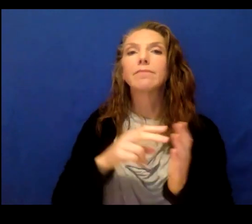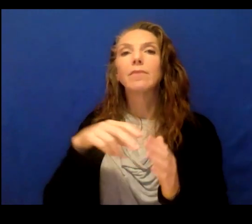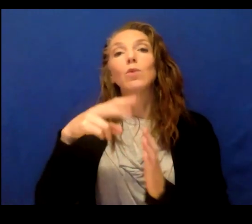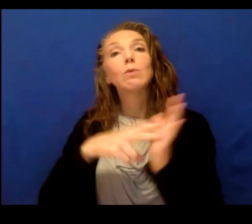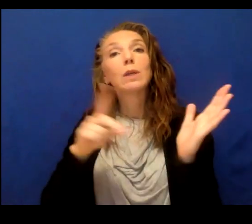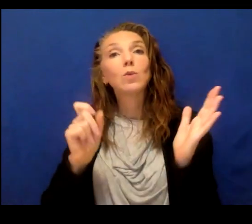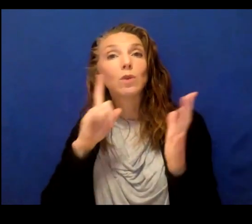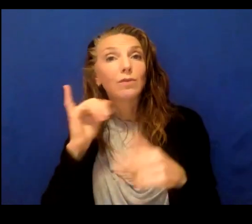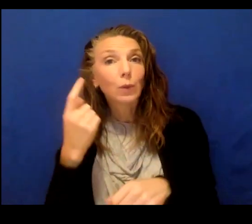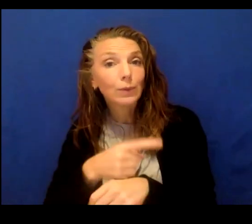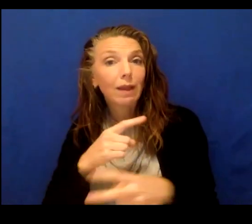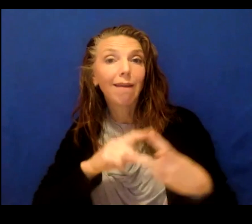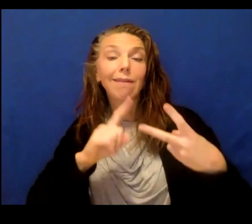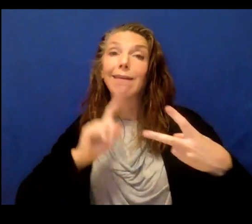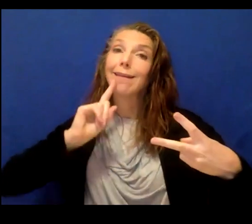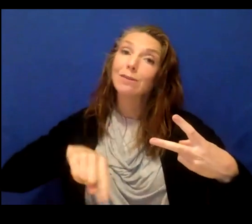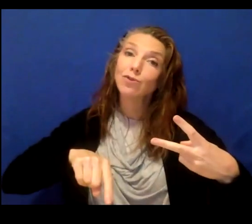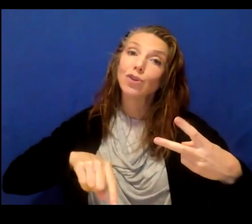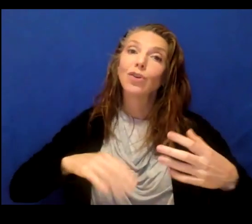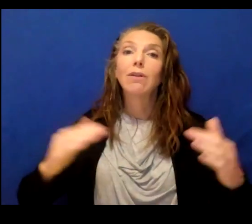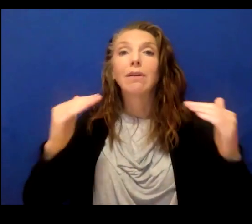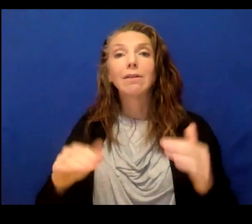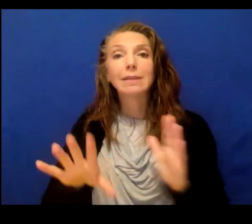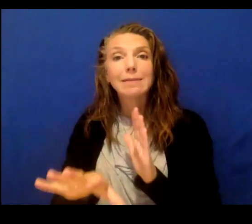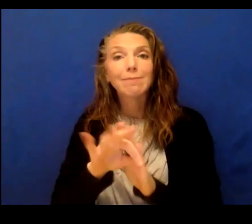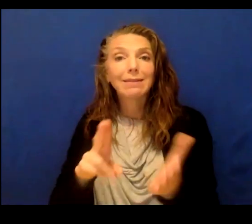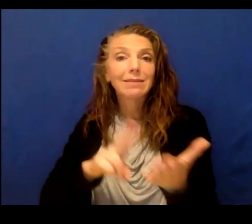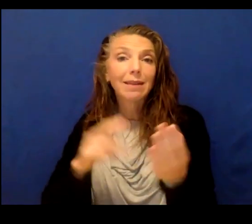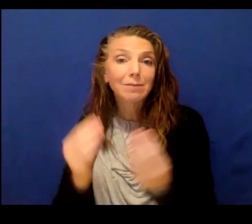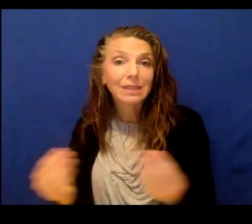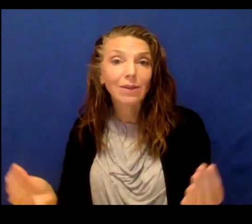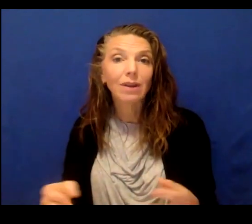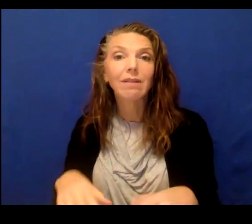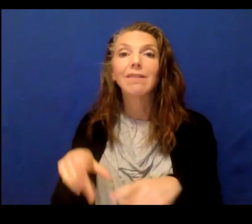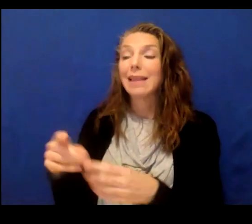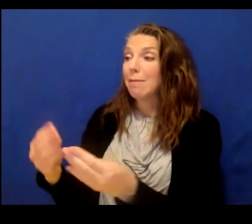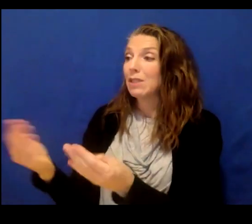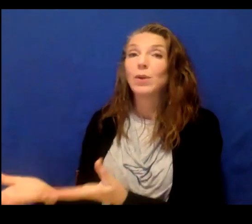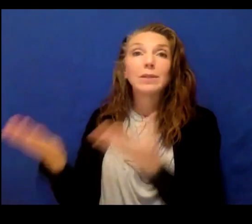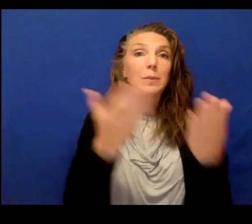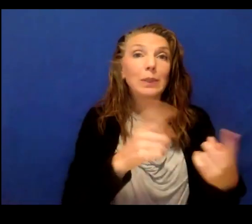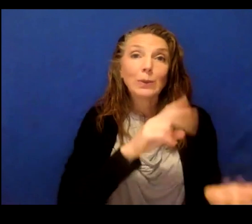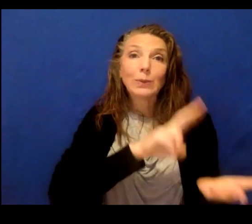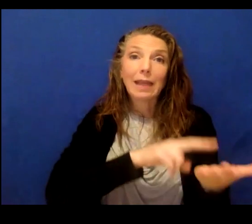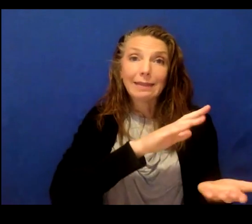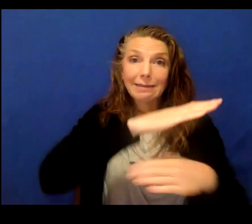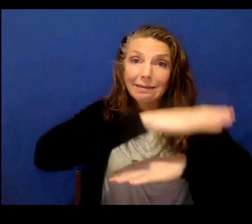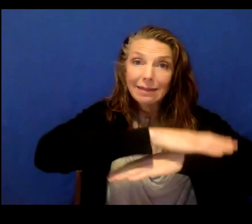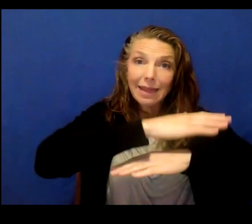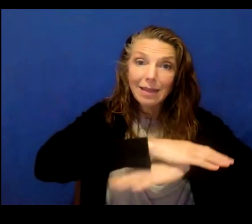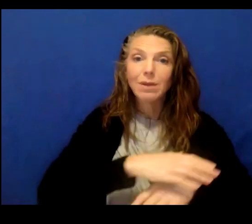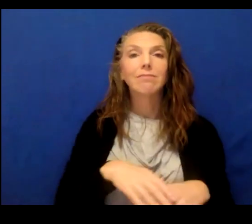of the day and then we answer the question, choose a sign in material, take the material to the sign in table, find